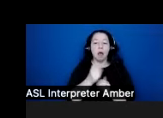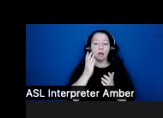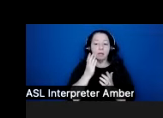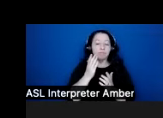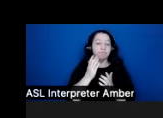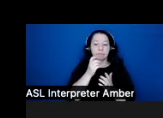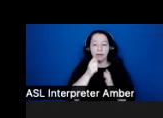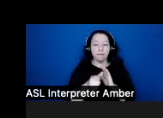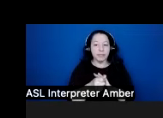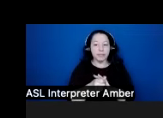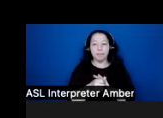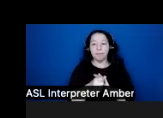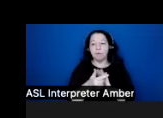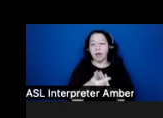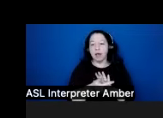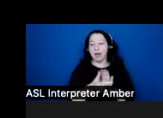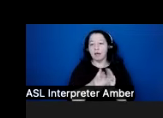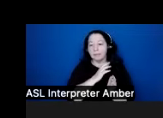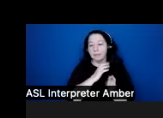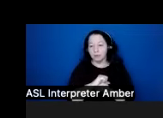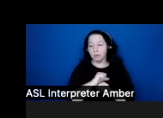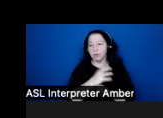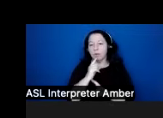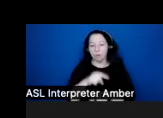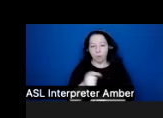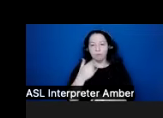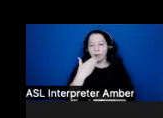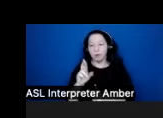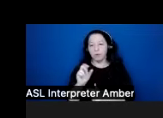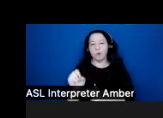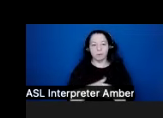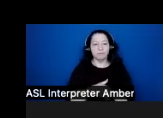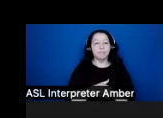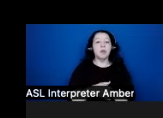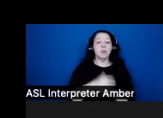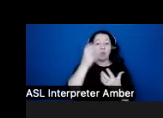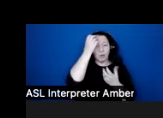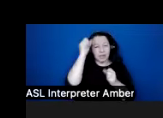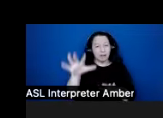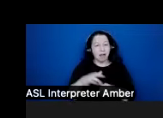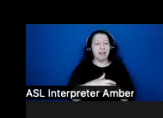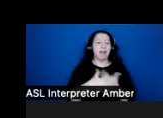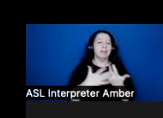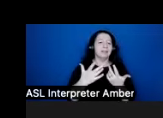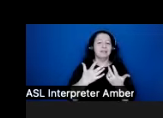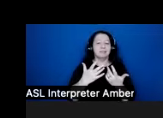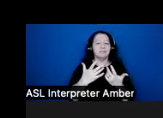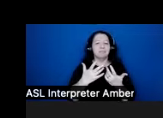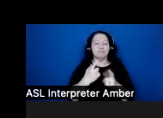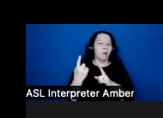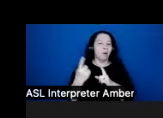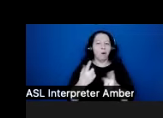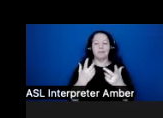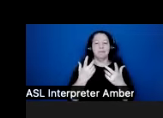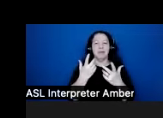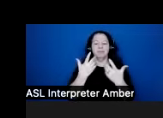Rose. So decolonizing, the ultimate freedom, our spirit, our minds, our hearts.